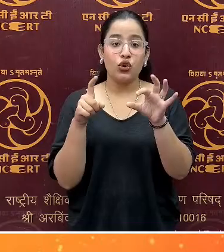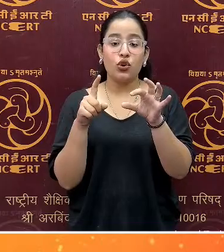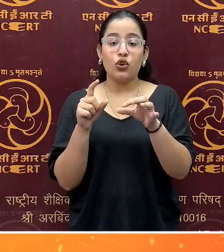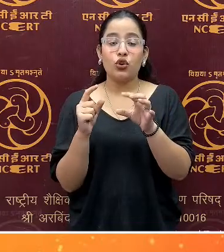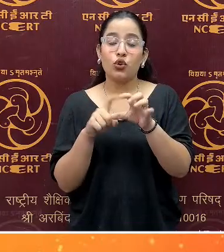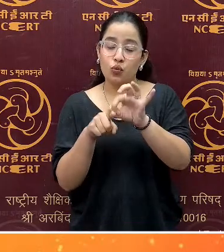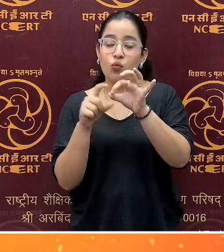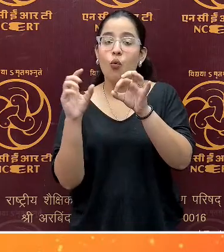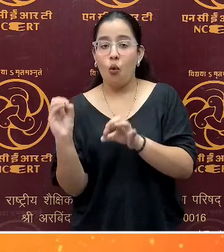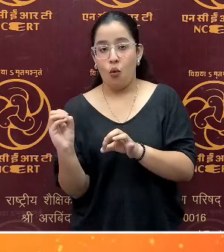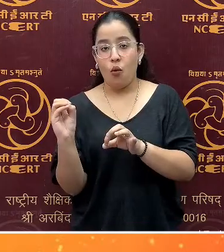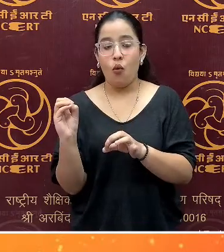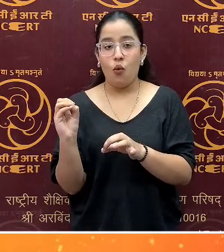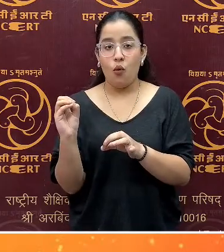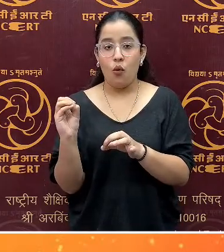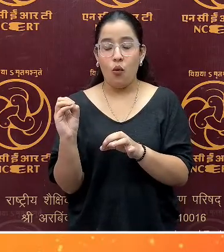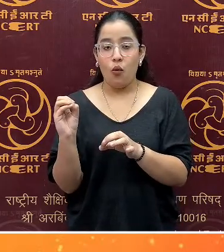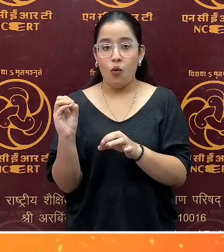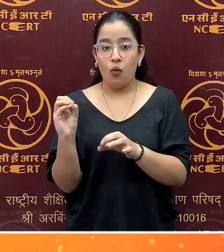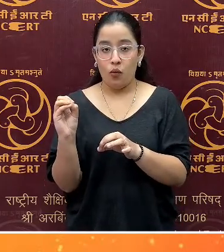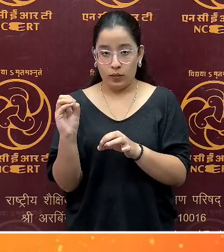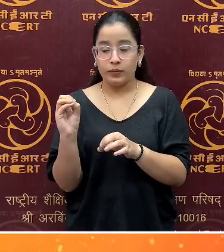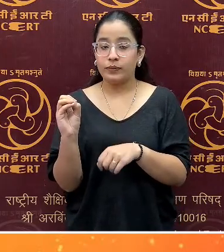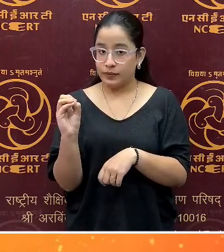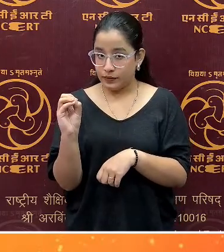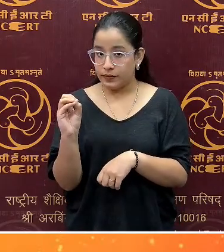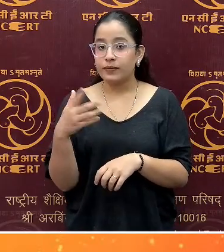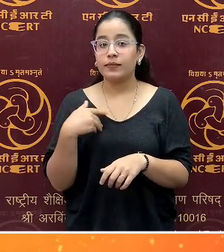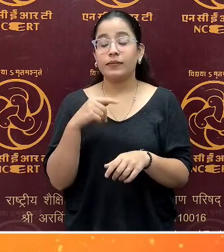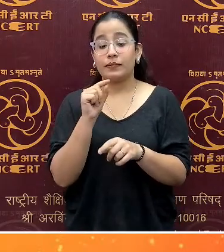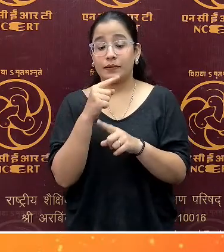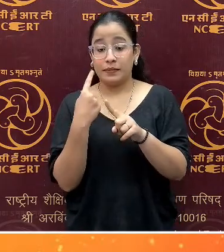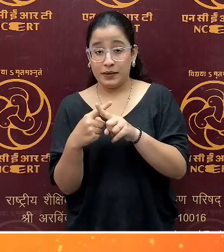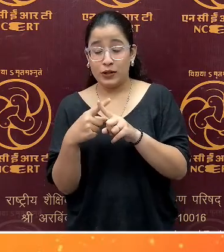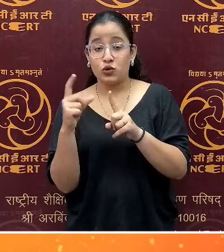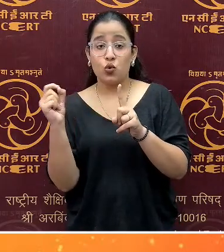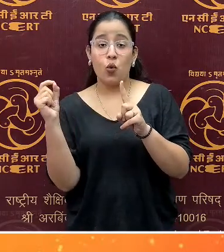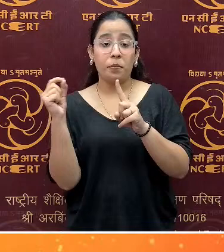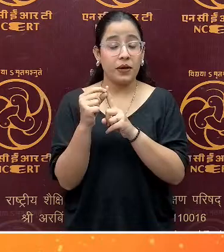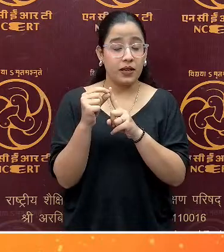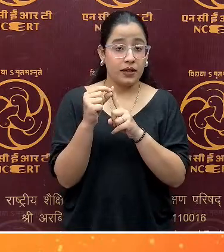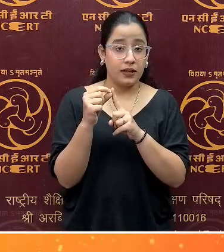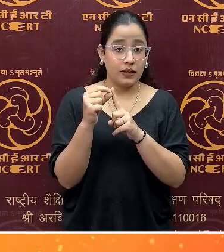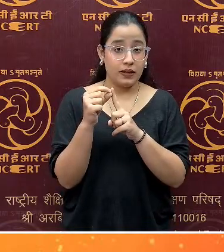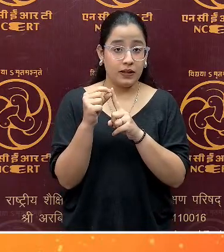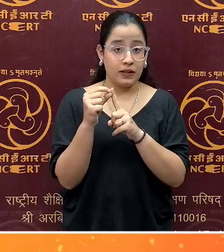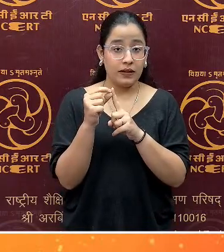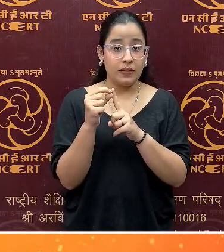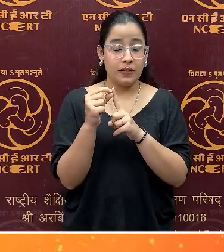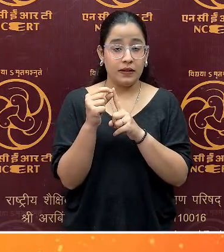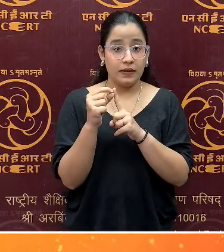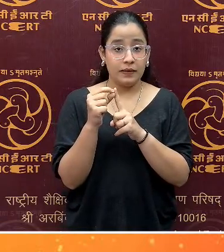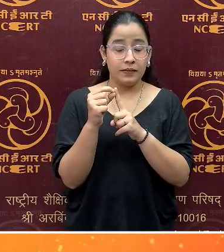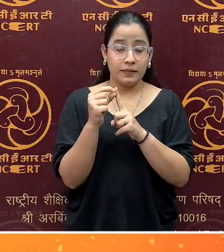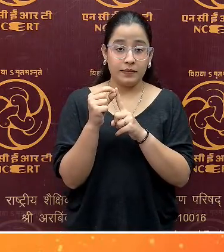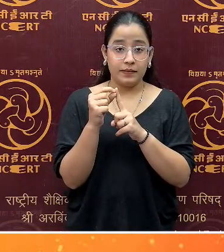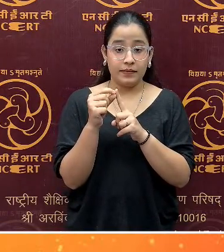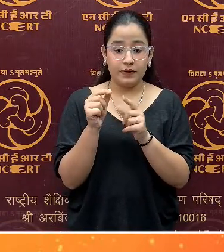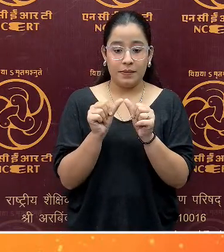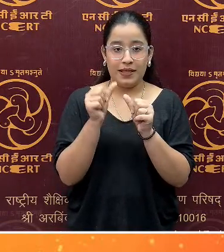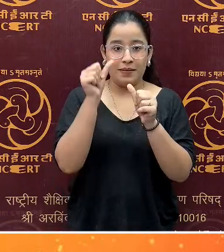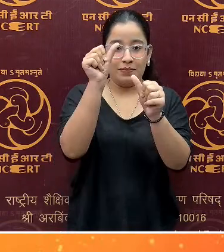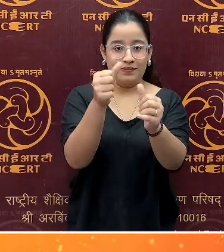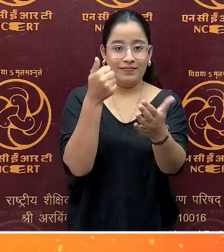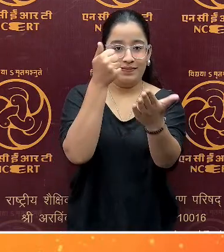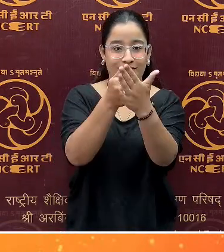QO. QO stands for this link QO plus OP. That means it's from Q to P.